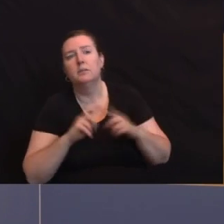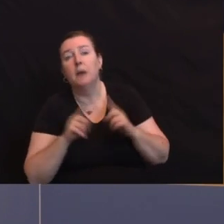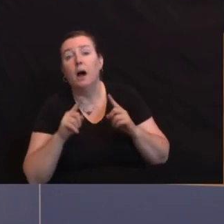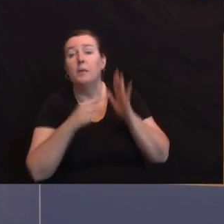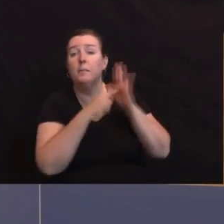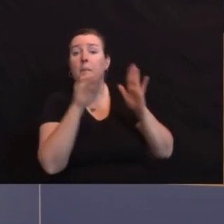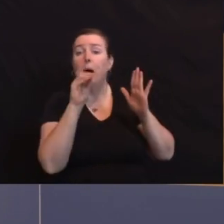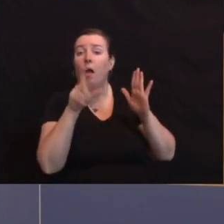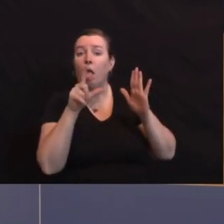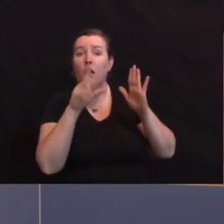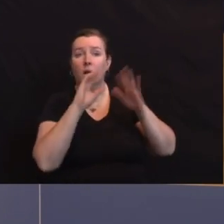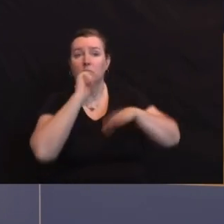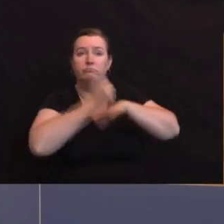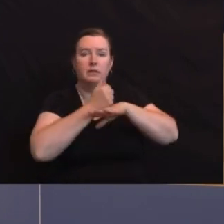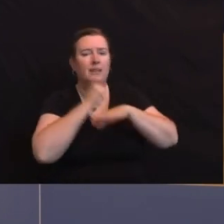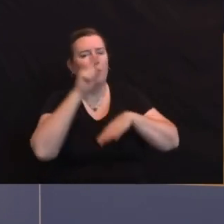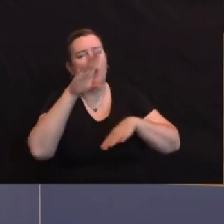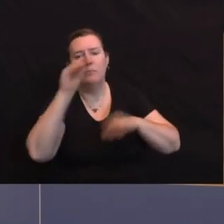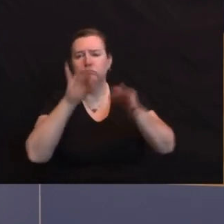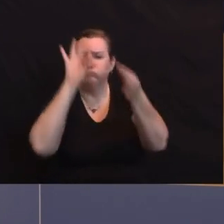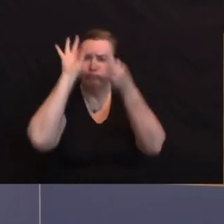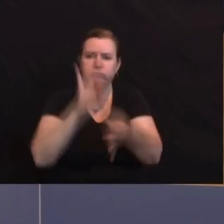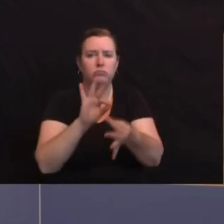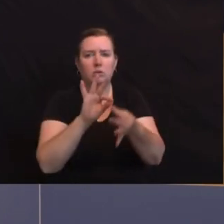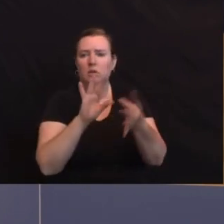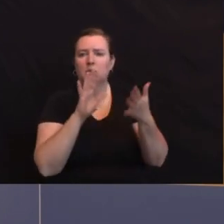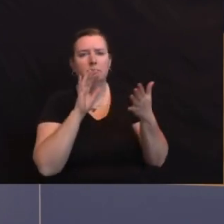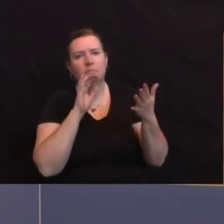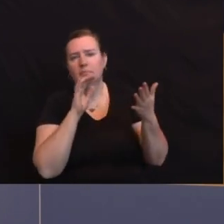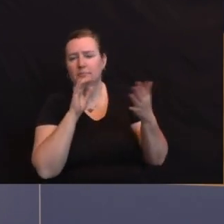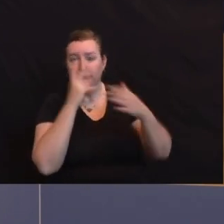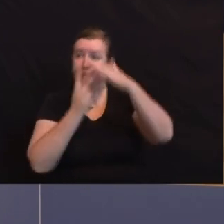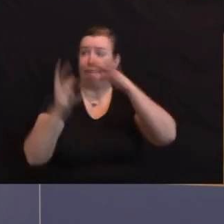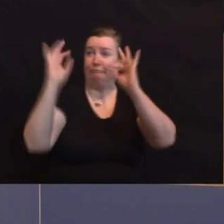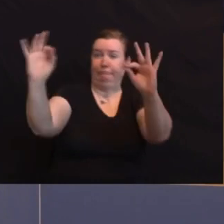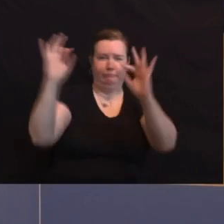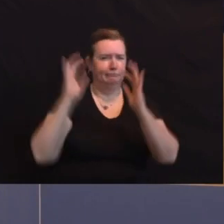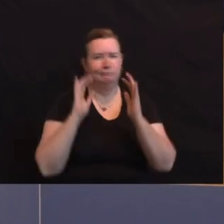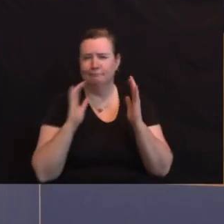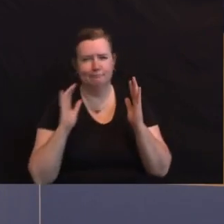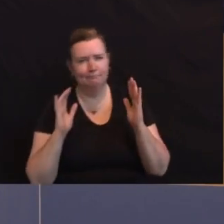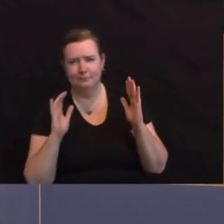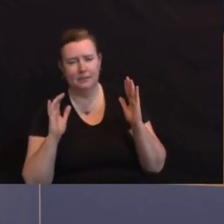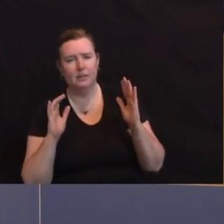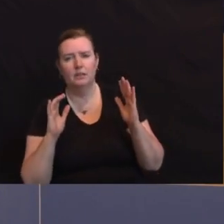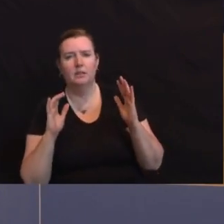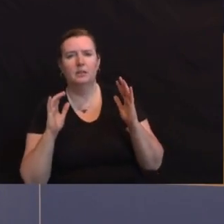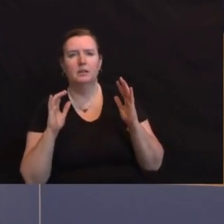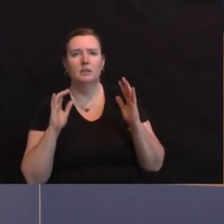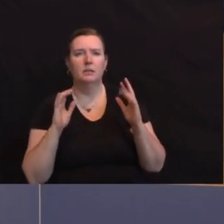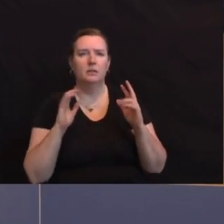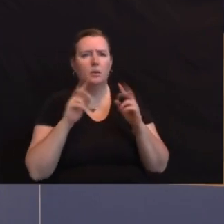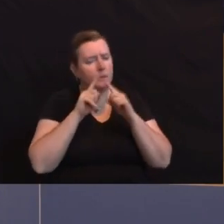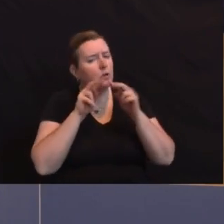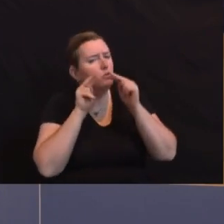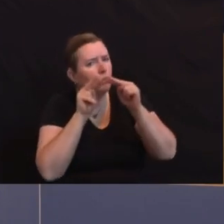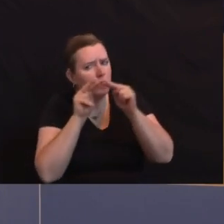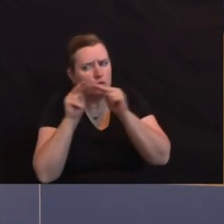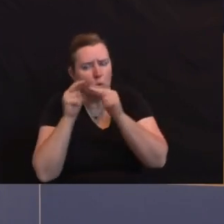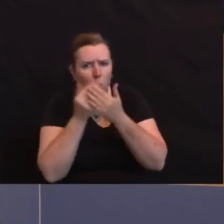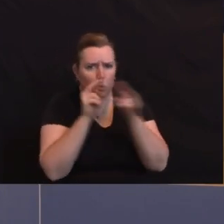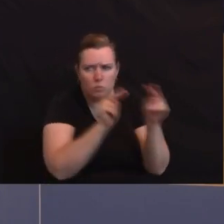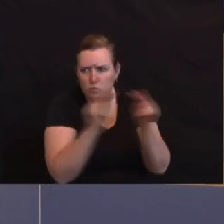not 100% predictive as far as things go, and certainly we're keeping a very close eye on this. The numbers go